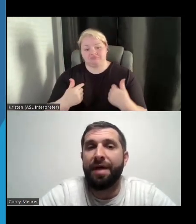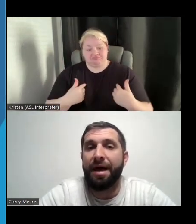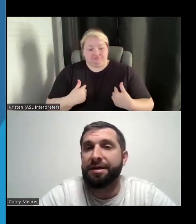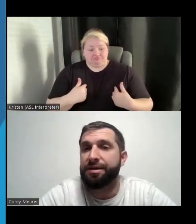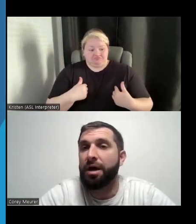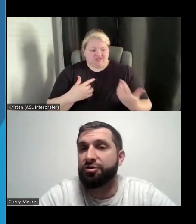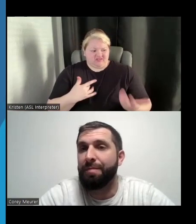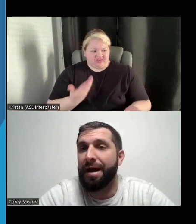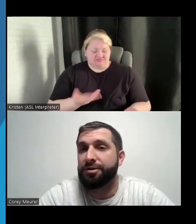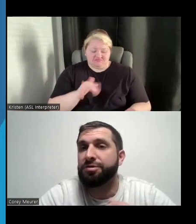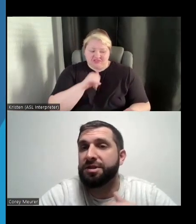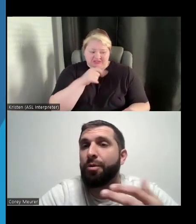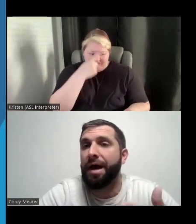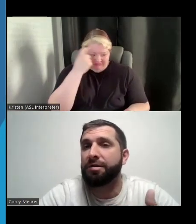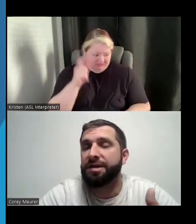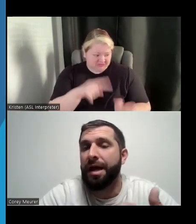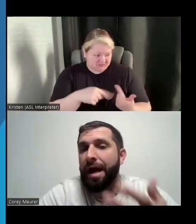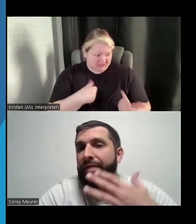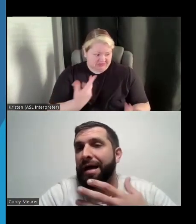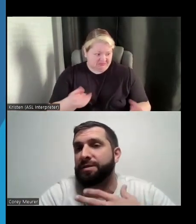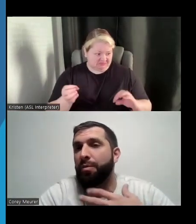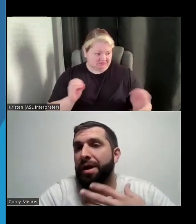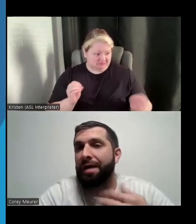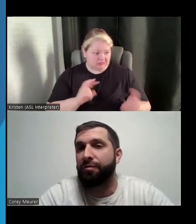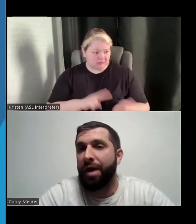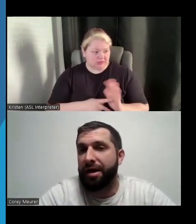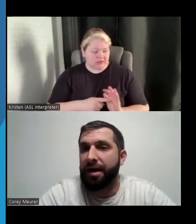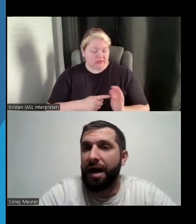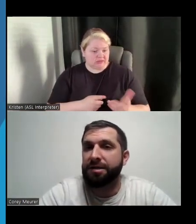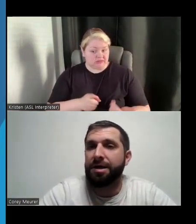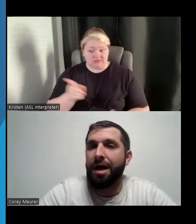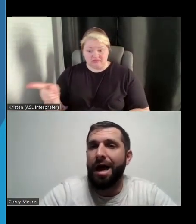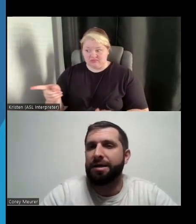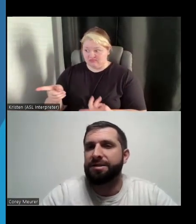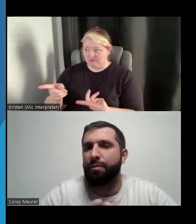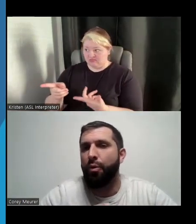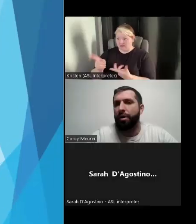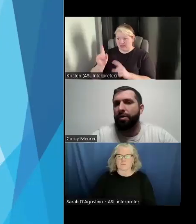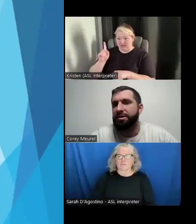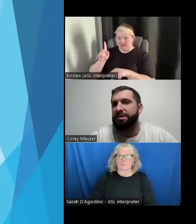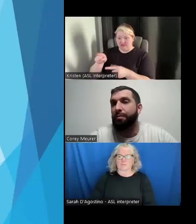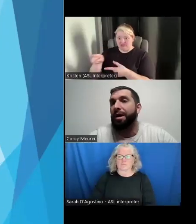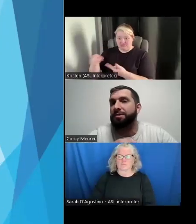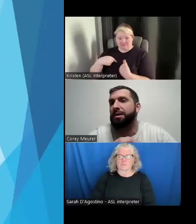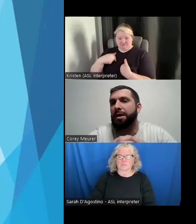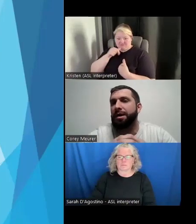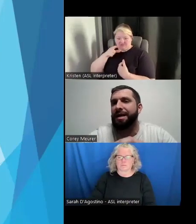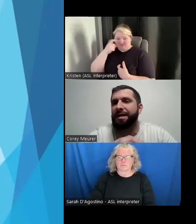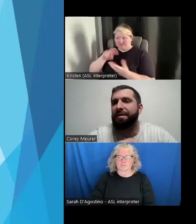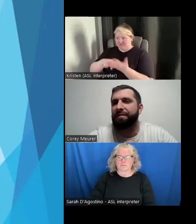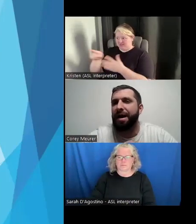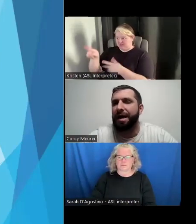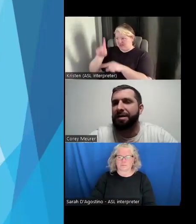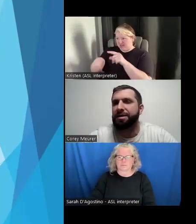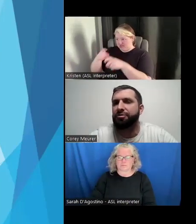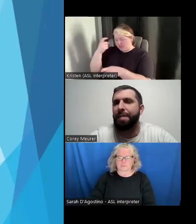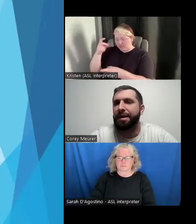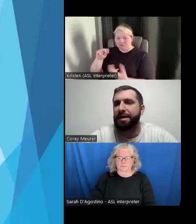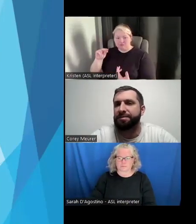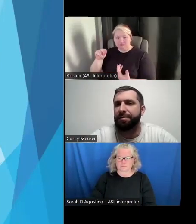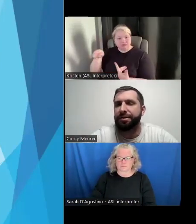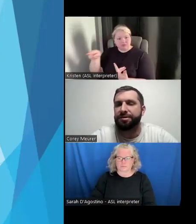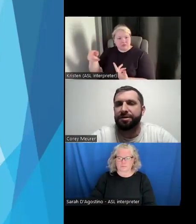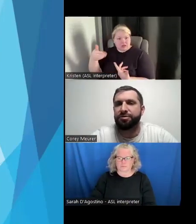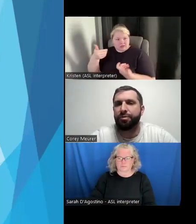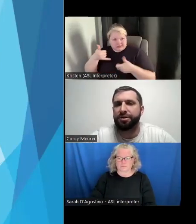doesn't mean that it's not traumatic to someone else. And that's what we have to recognize, how to support what someone else is identifying as a